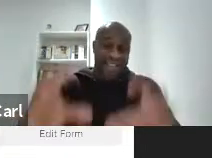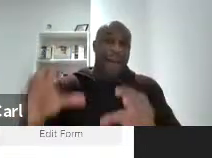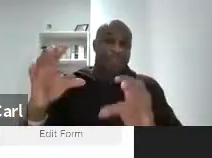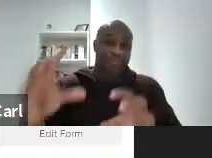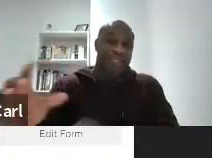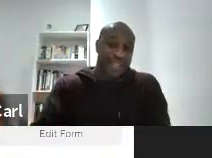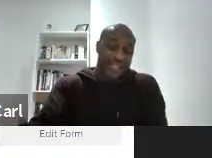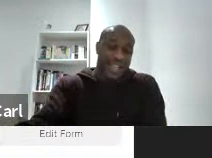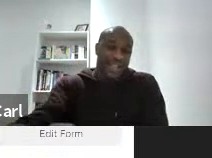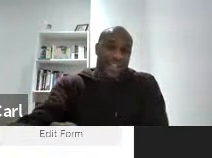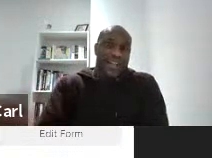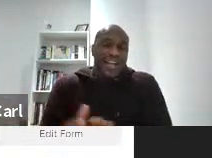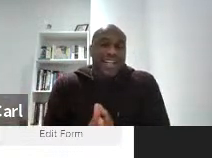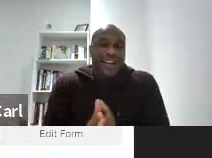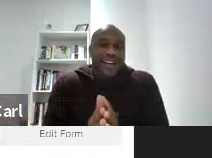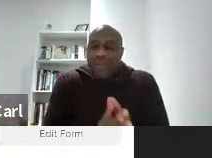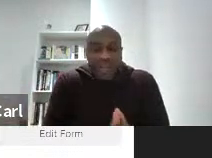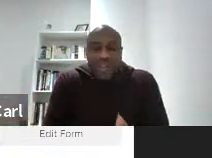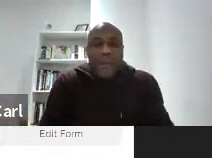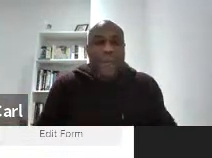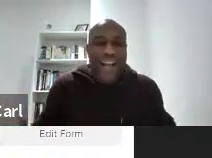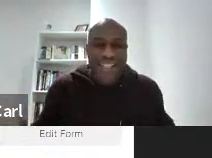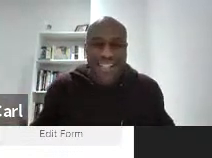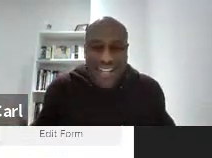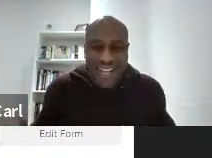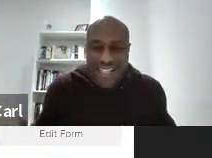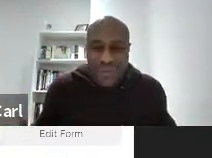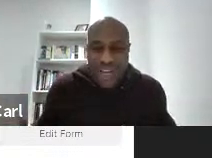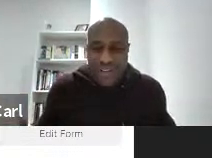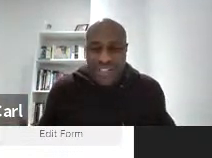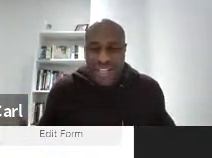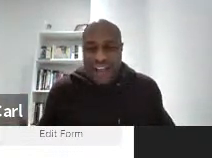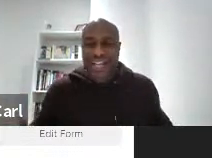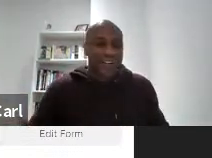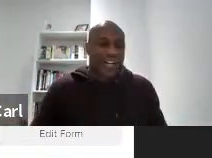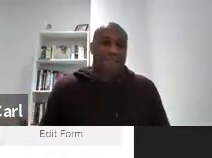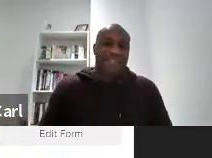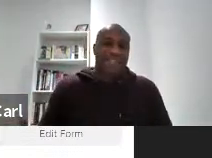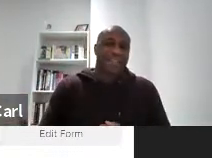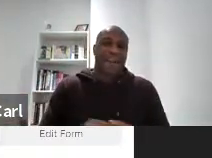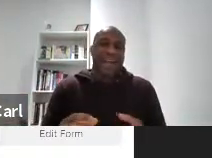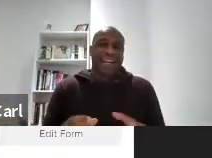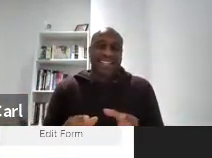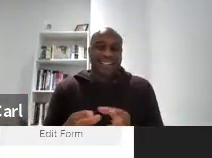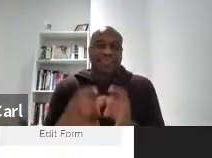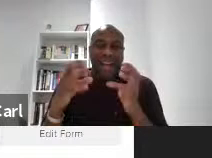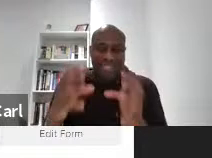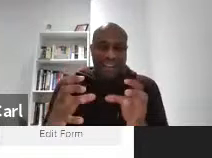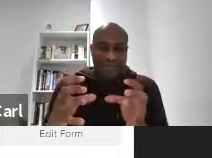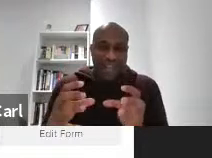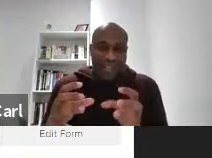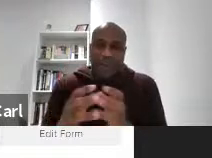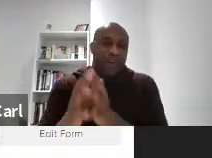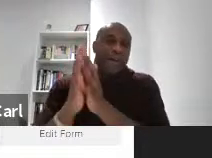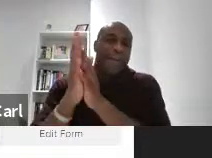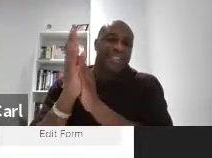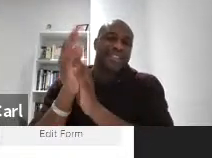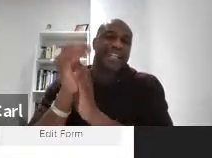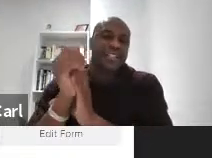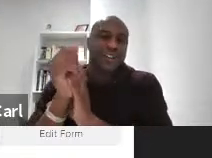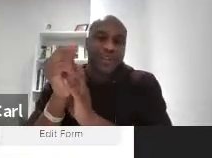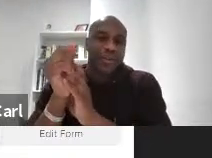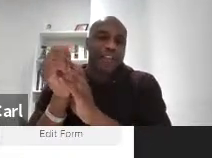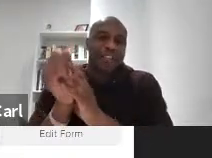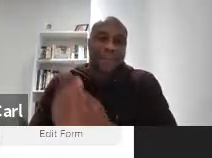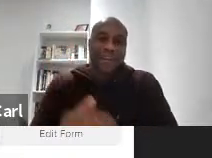in that process. Guys, we're long past the days where you need to have technical experience to develop anything massive. You know, we're long past